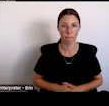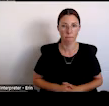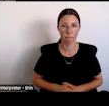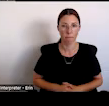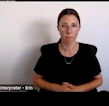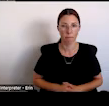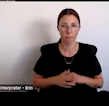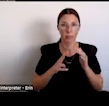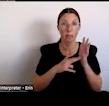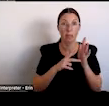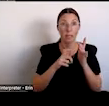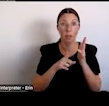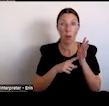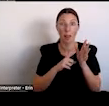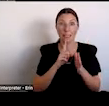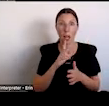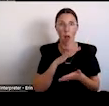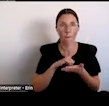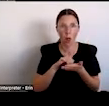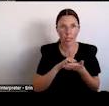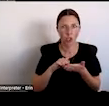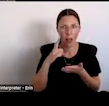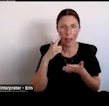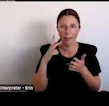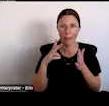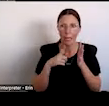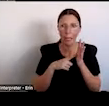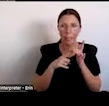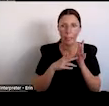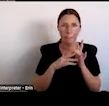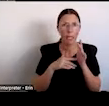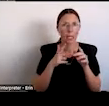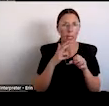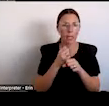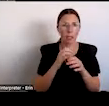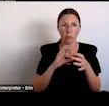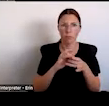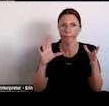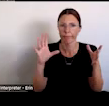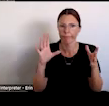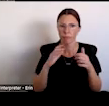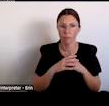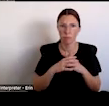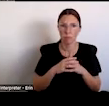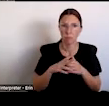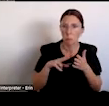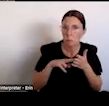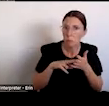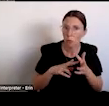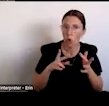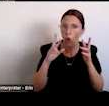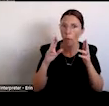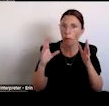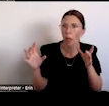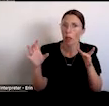Hi, apologies all. I think we've lost Leeming for a moment. We'll just bear with and I hope that the connection comes